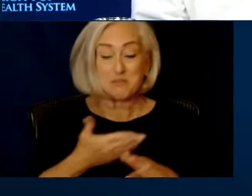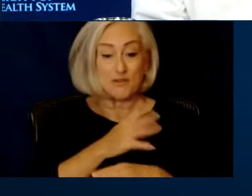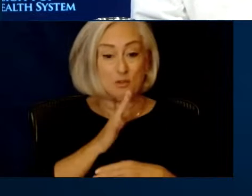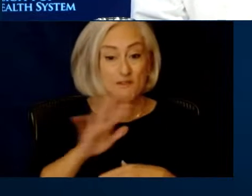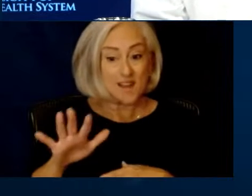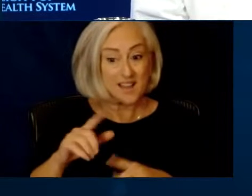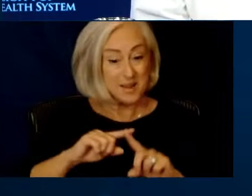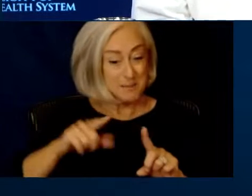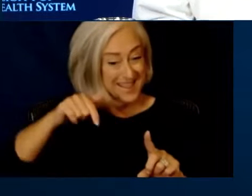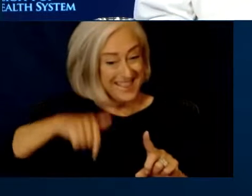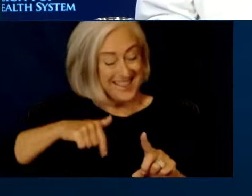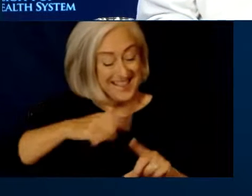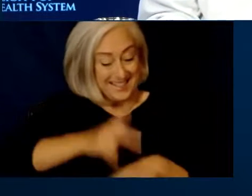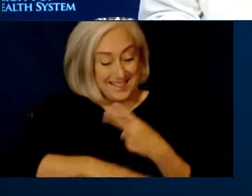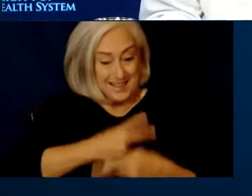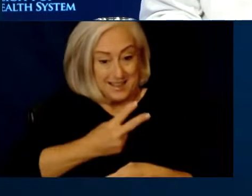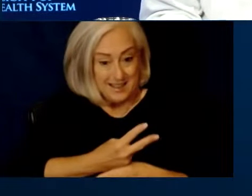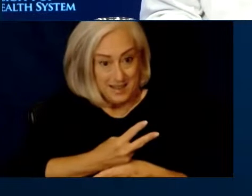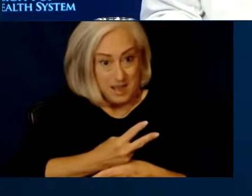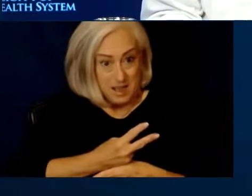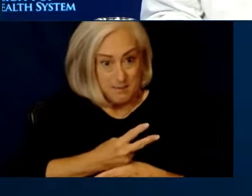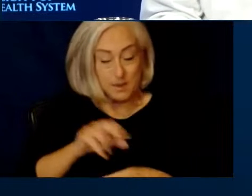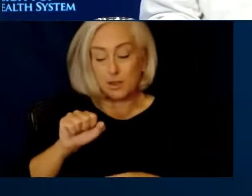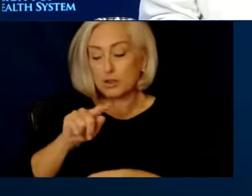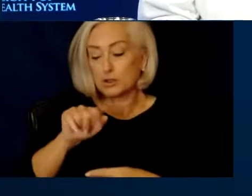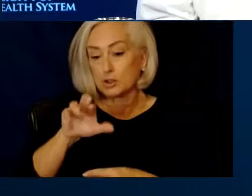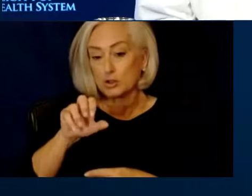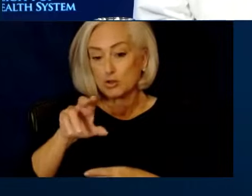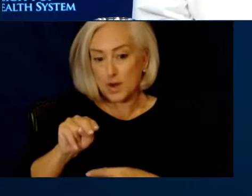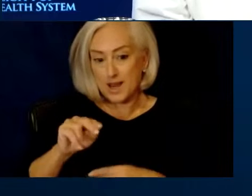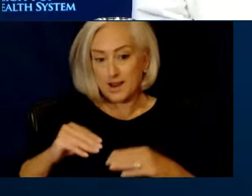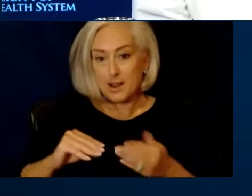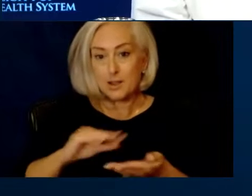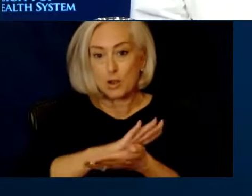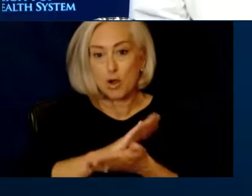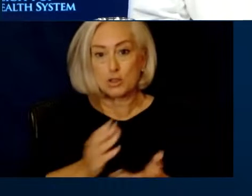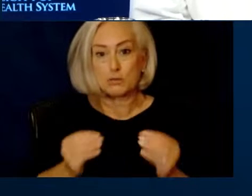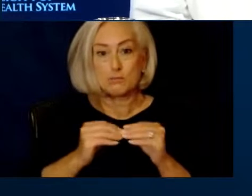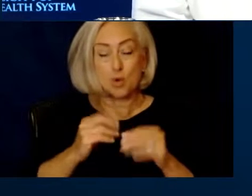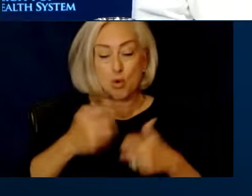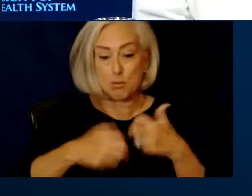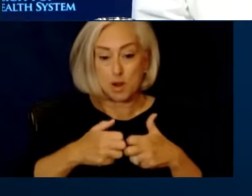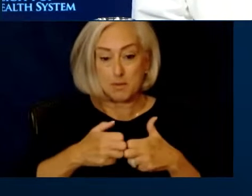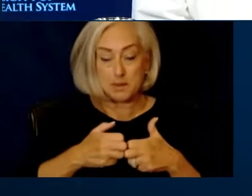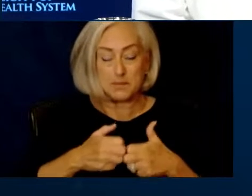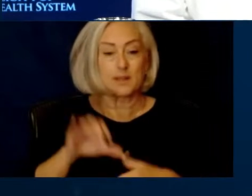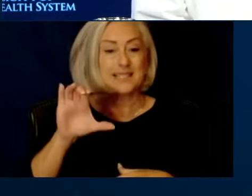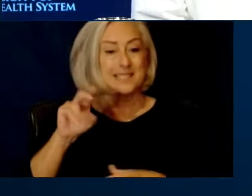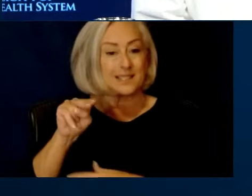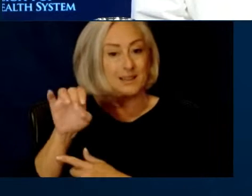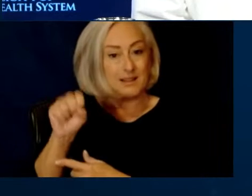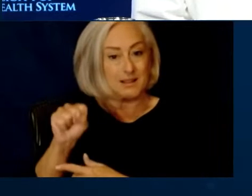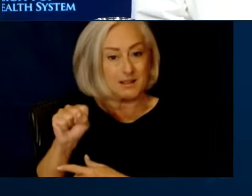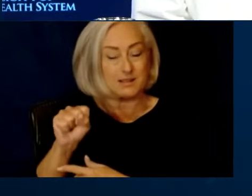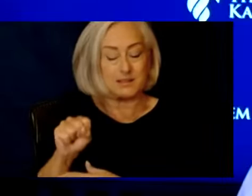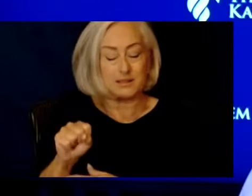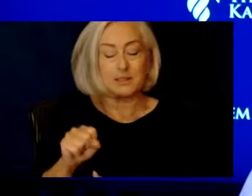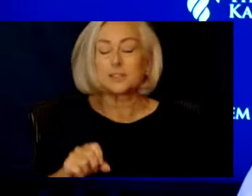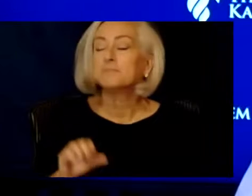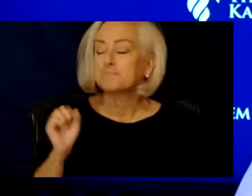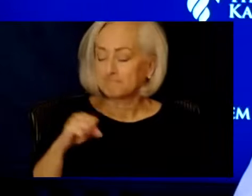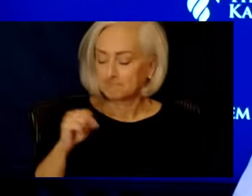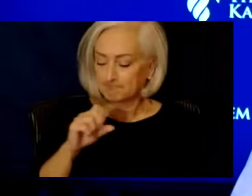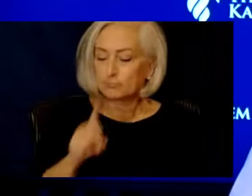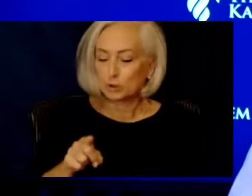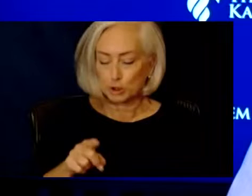on the central nervous system than what it normally does. Is that fair? That's absolutely right. And sometimes these kids also, even though they have a